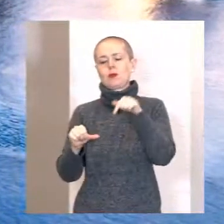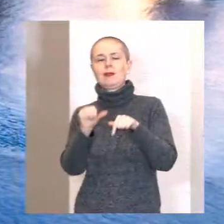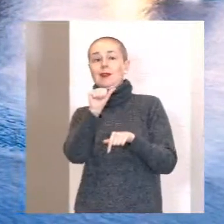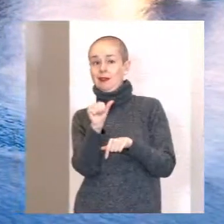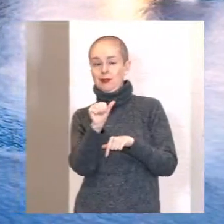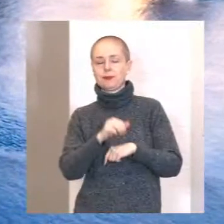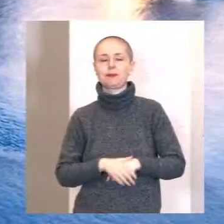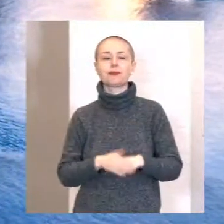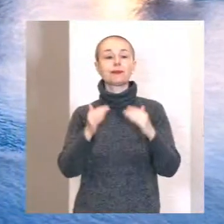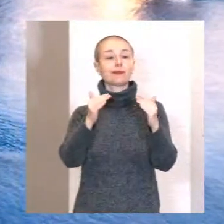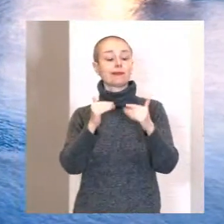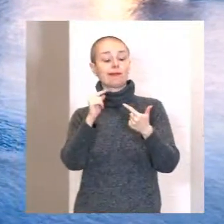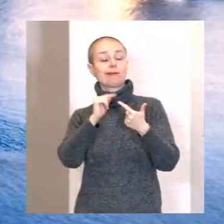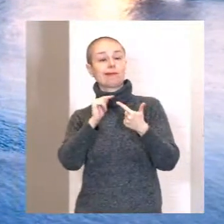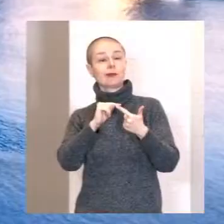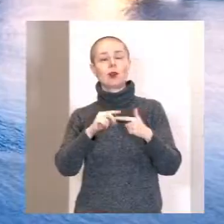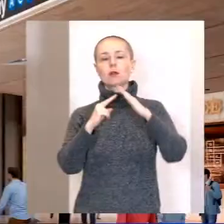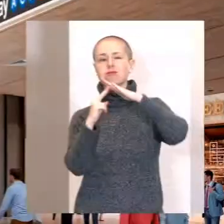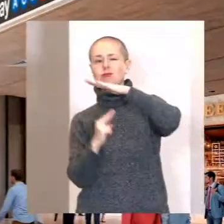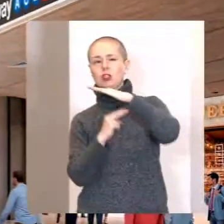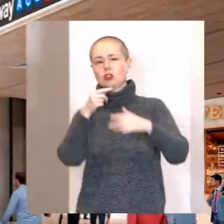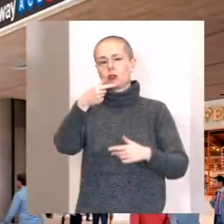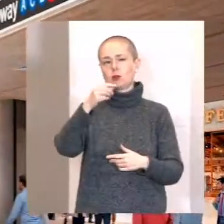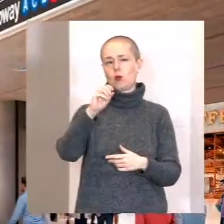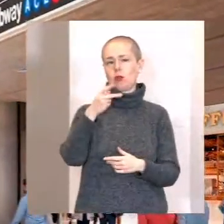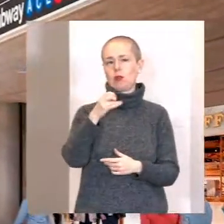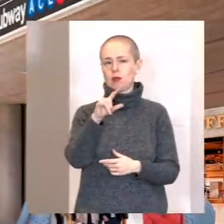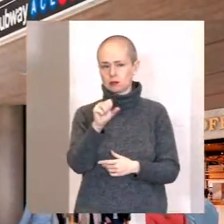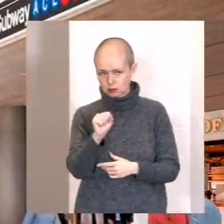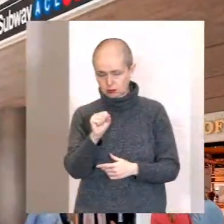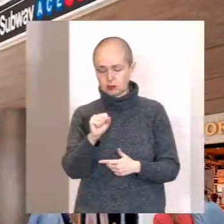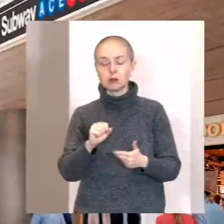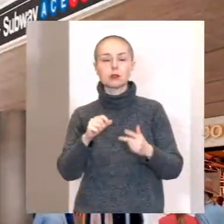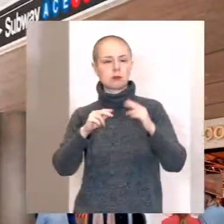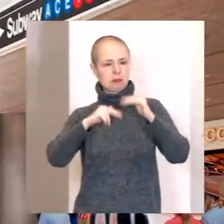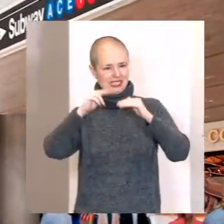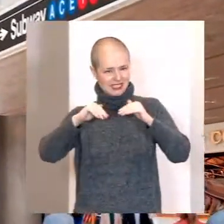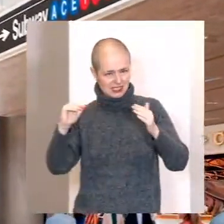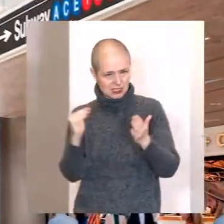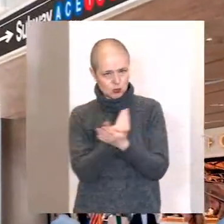Goethals Bridge and advancing the $11 billion Midtown bus terminal